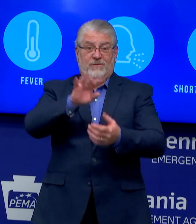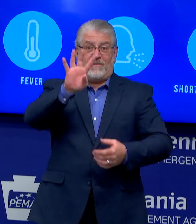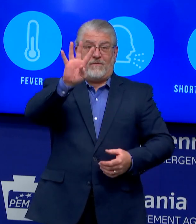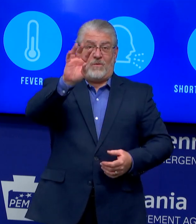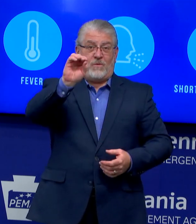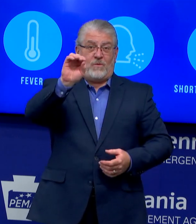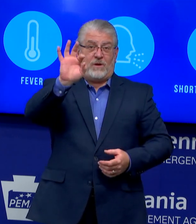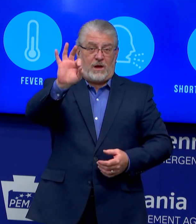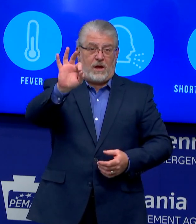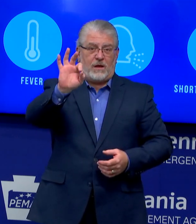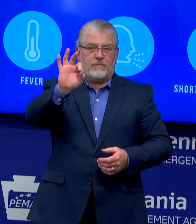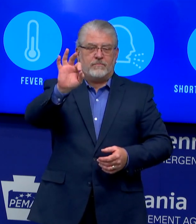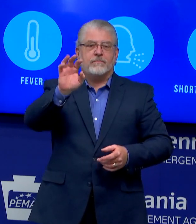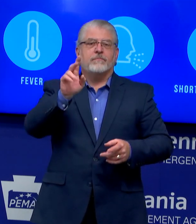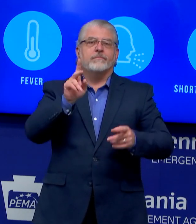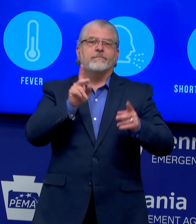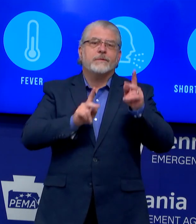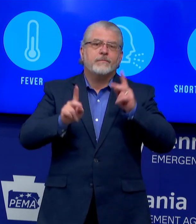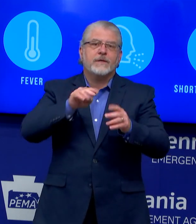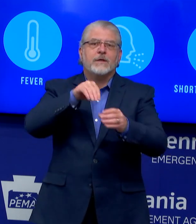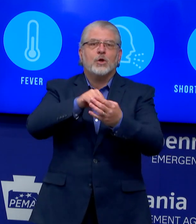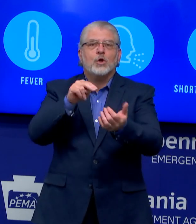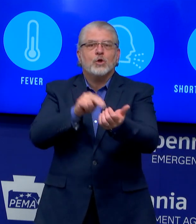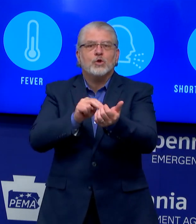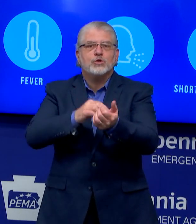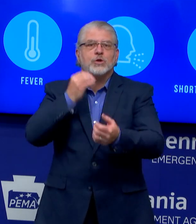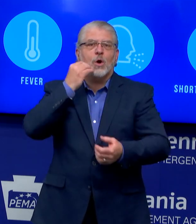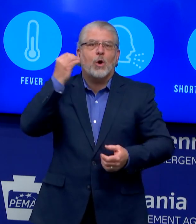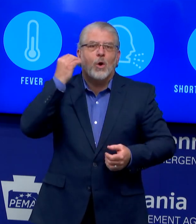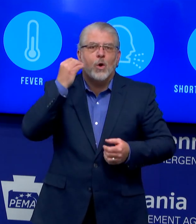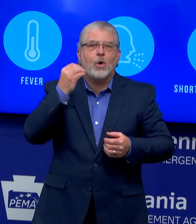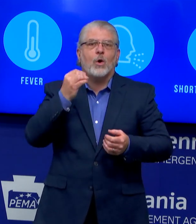homes and personal care facilities.